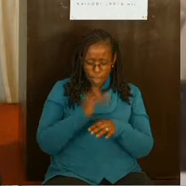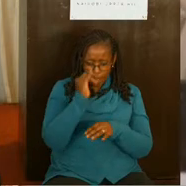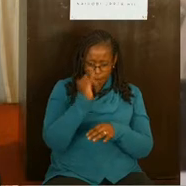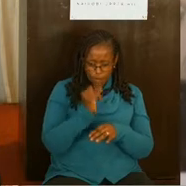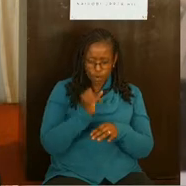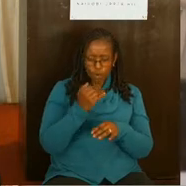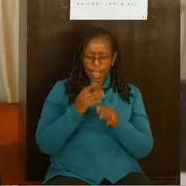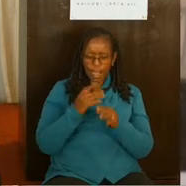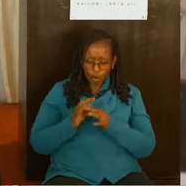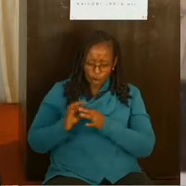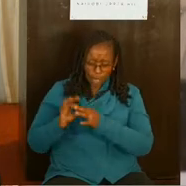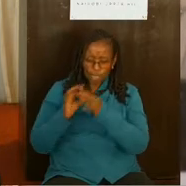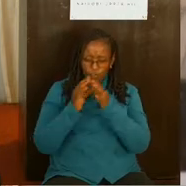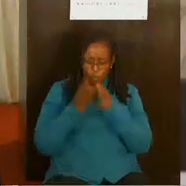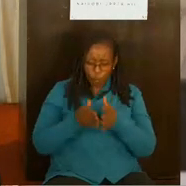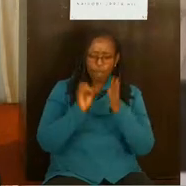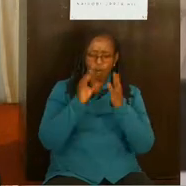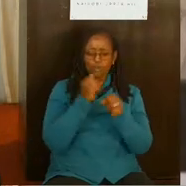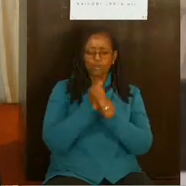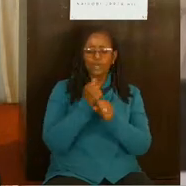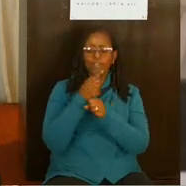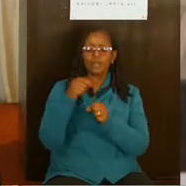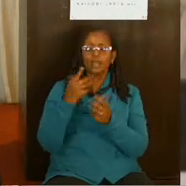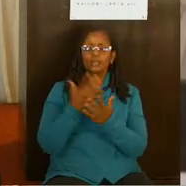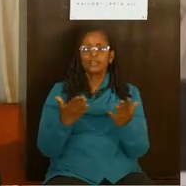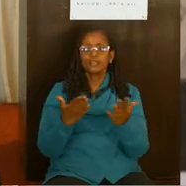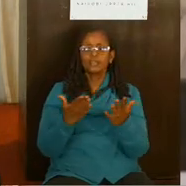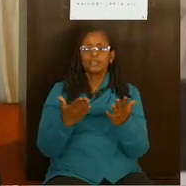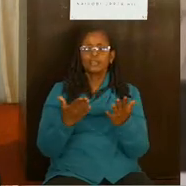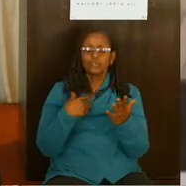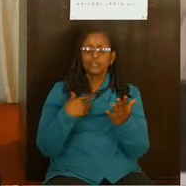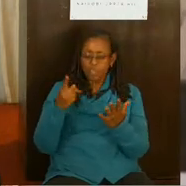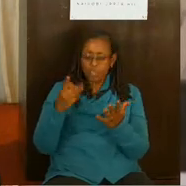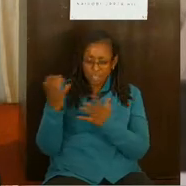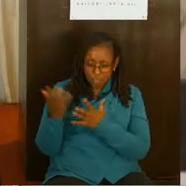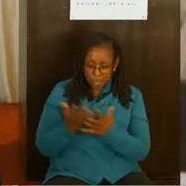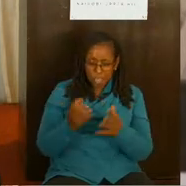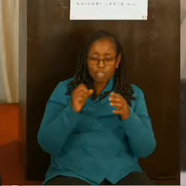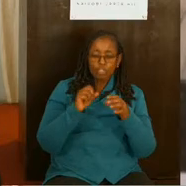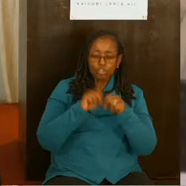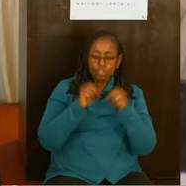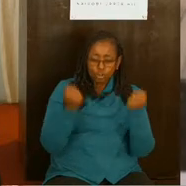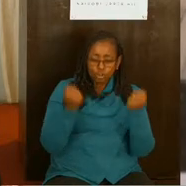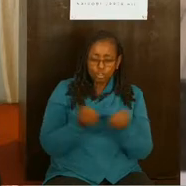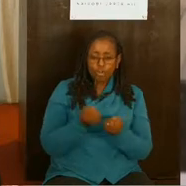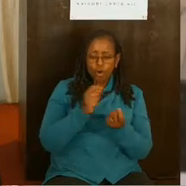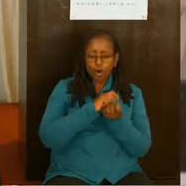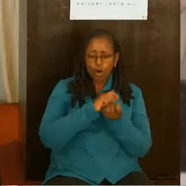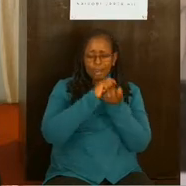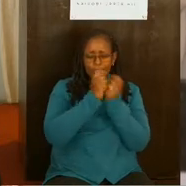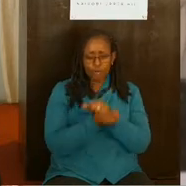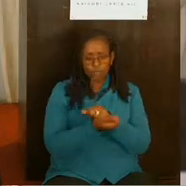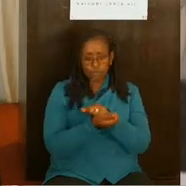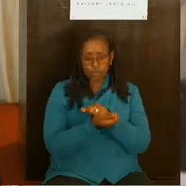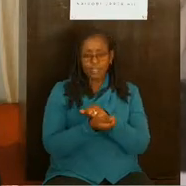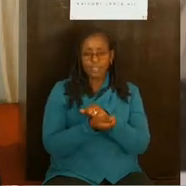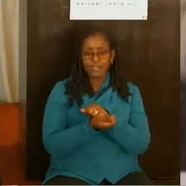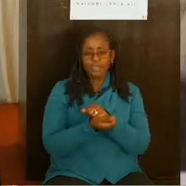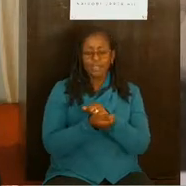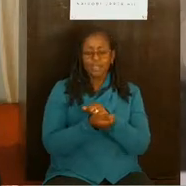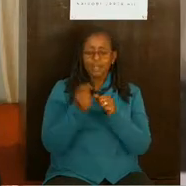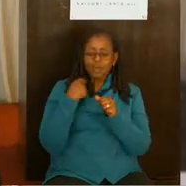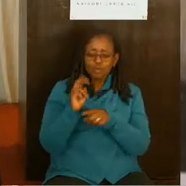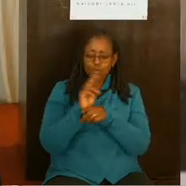and responsibility introduced a social revolution in the context in the Quran and inside terms as